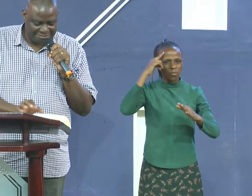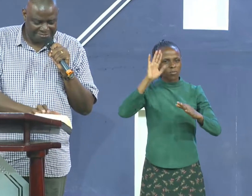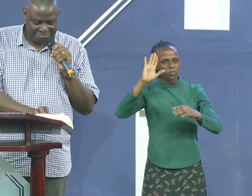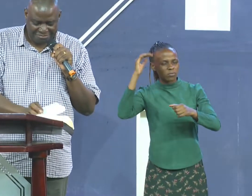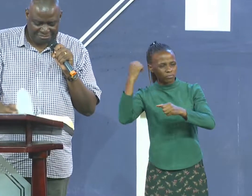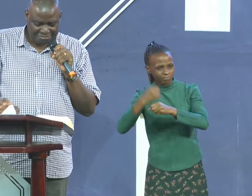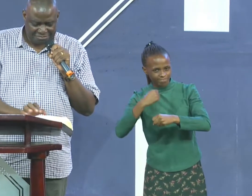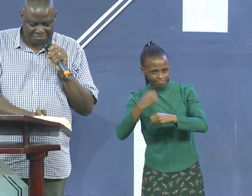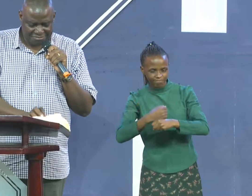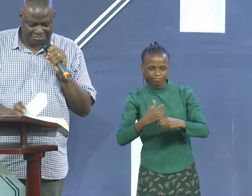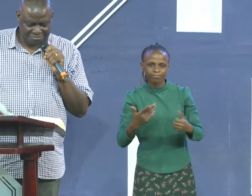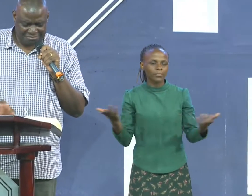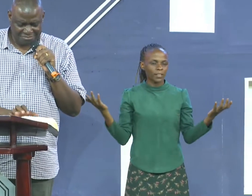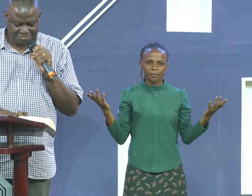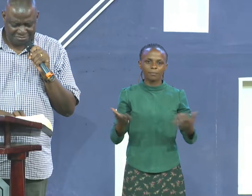work.